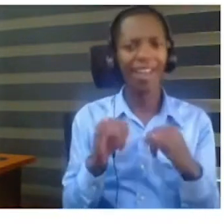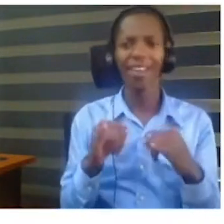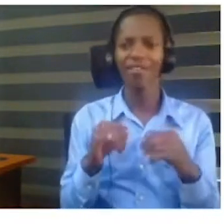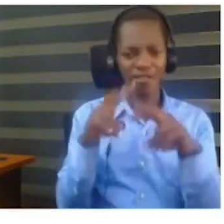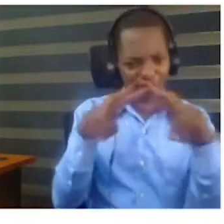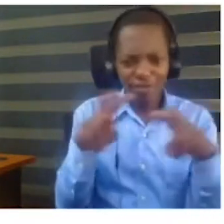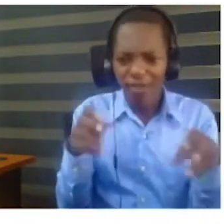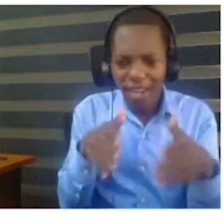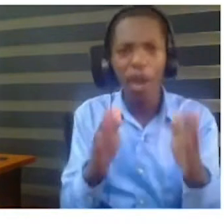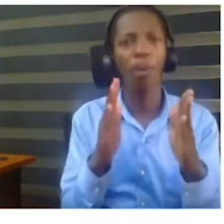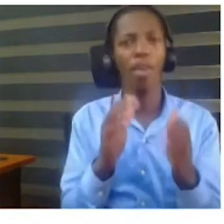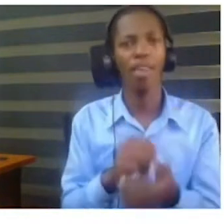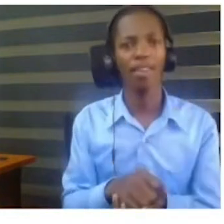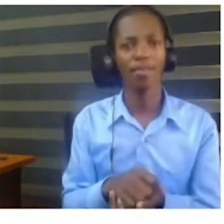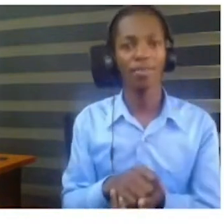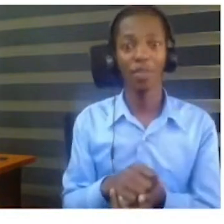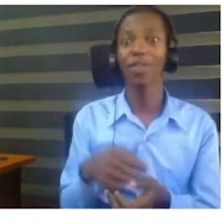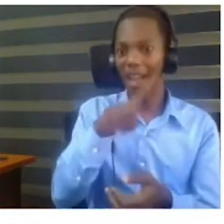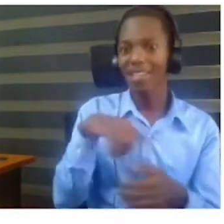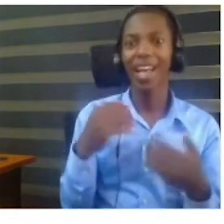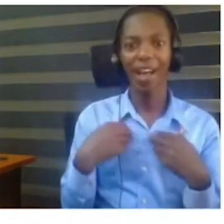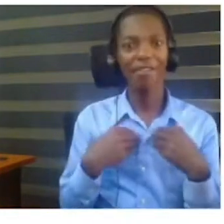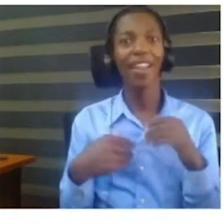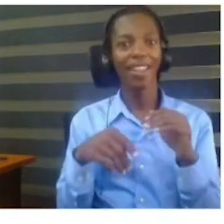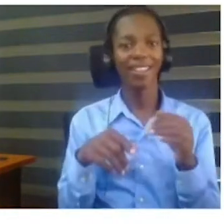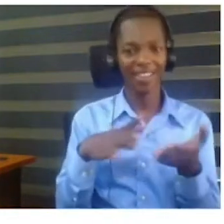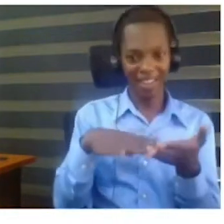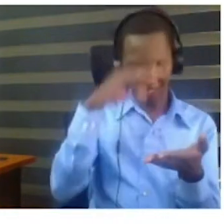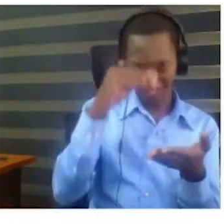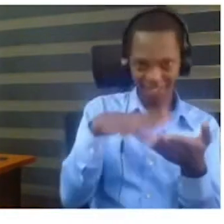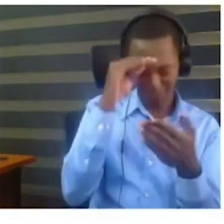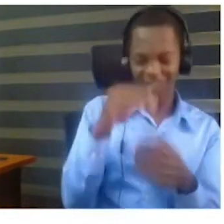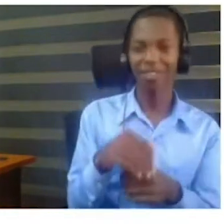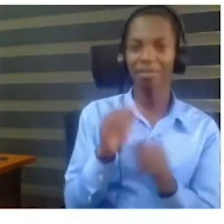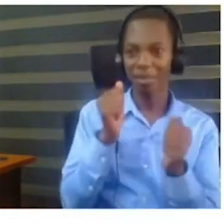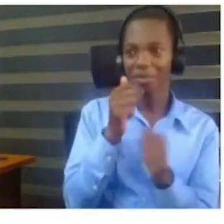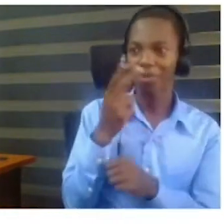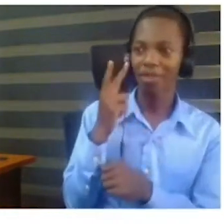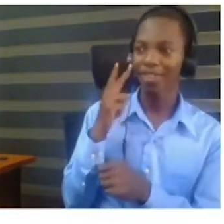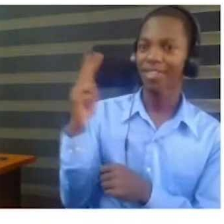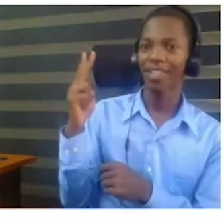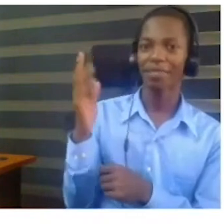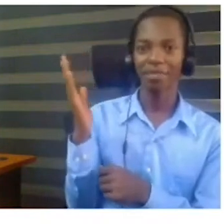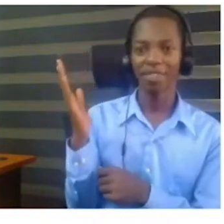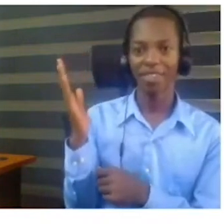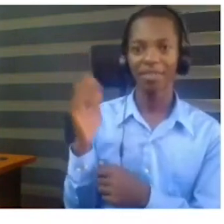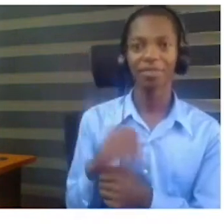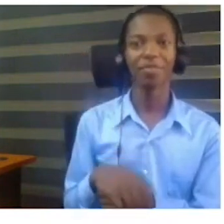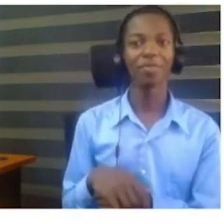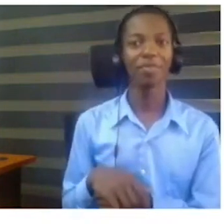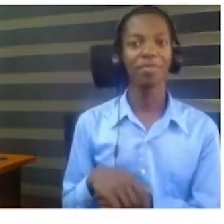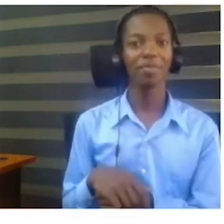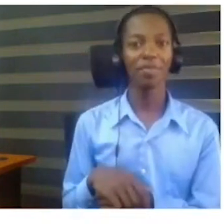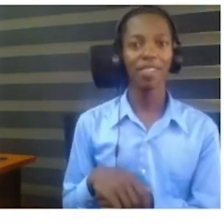So we had a lesson. Next slide. So in this video, I'm on my